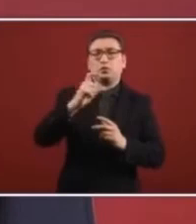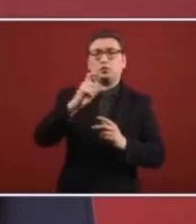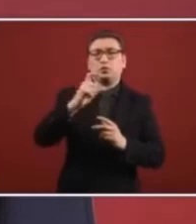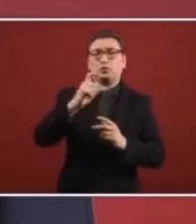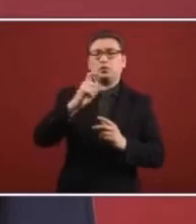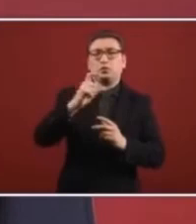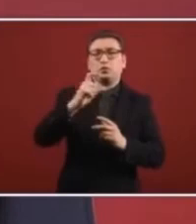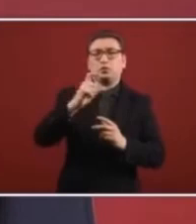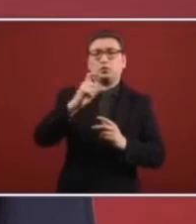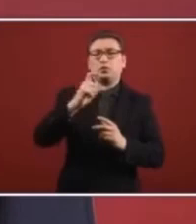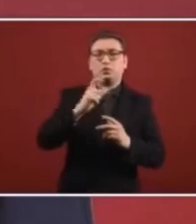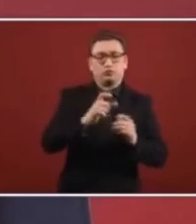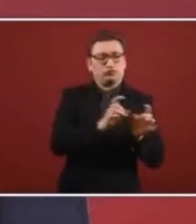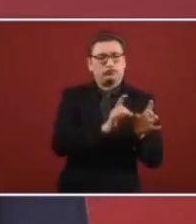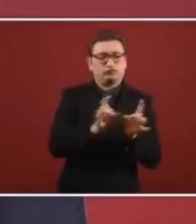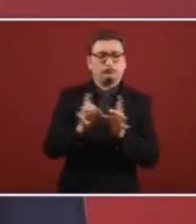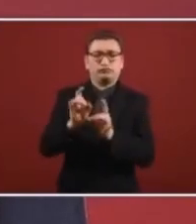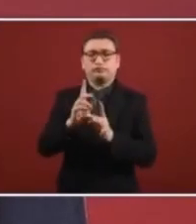petroleum situation,